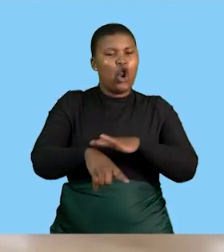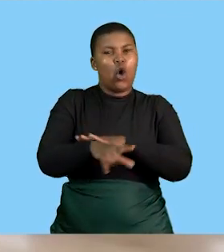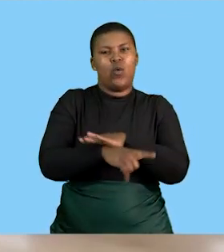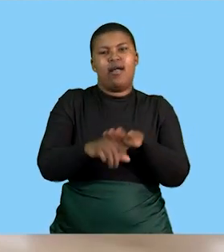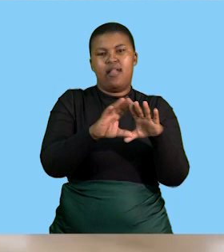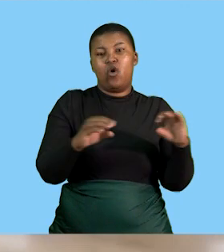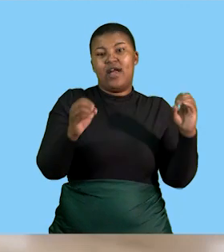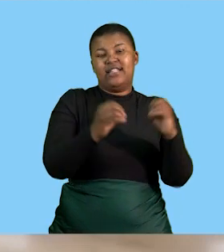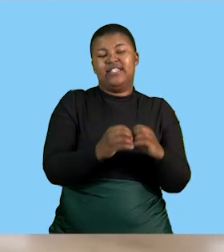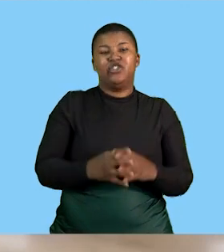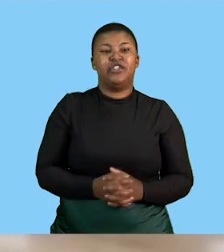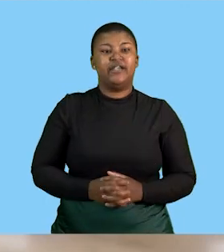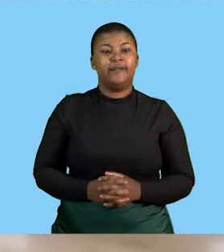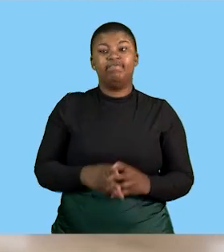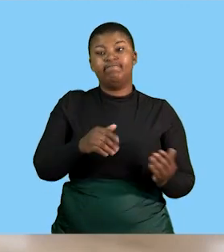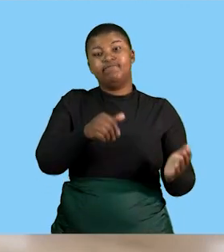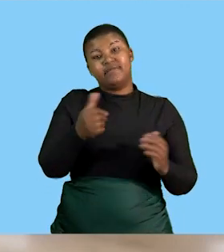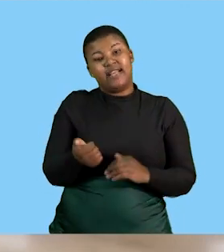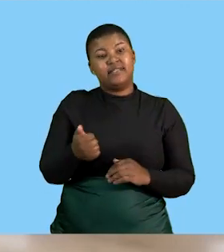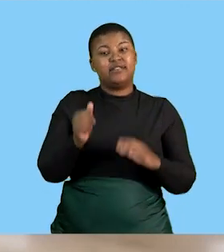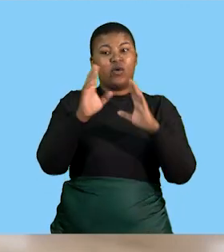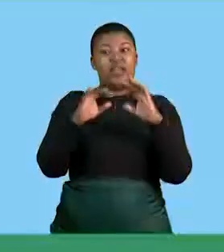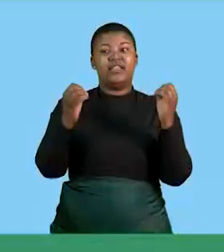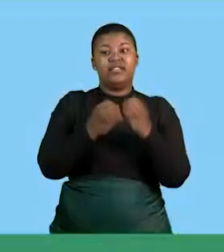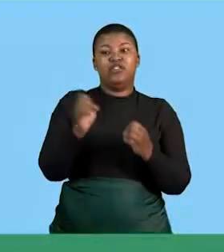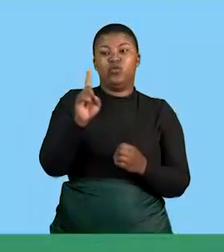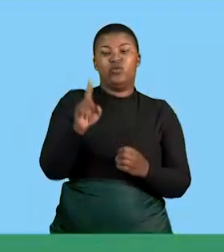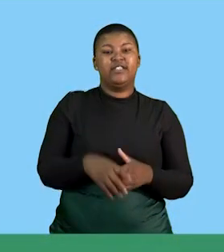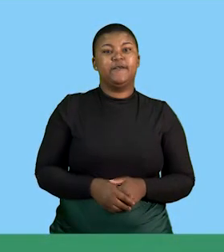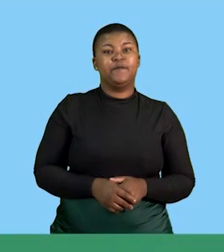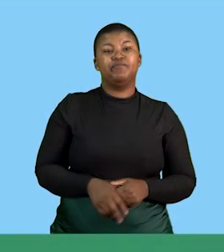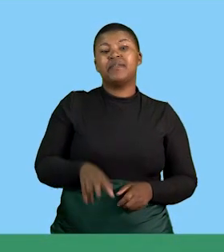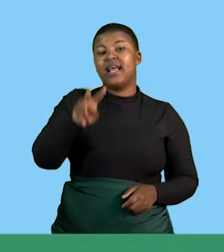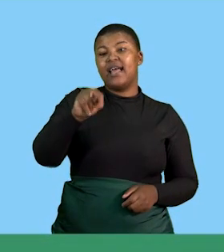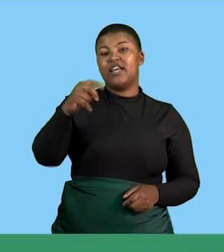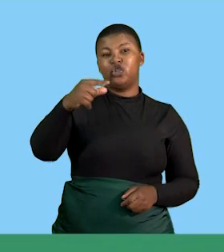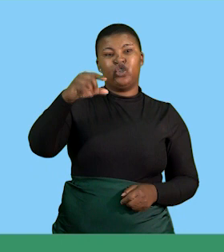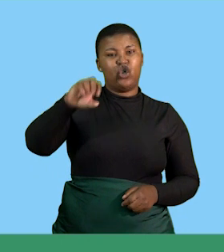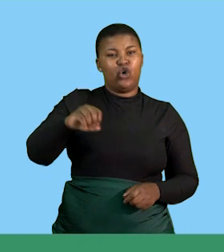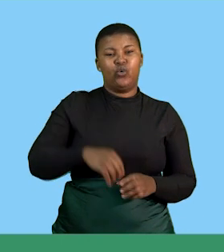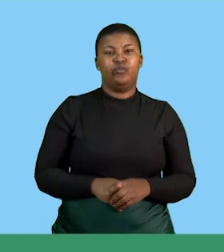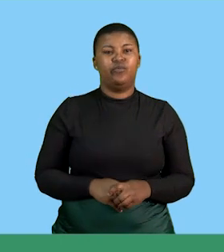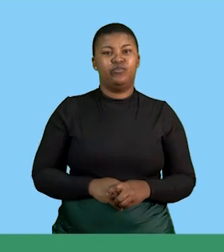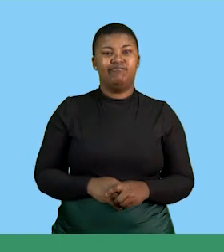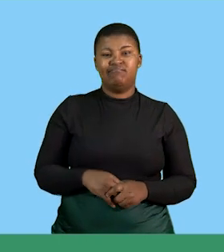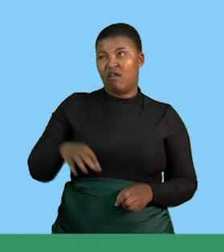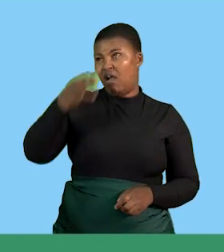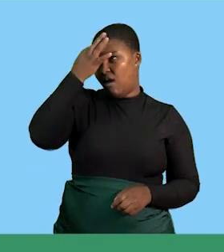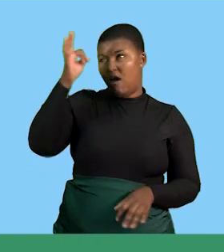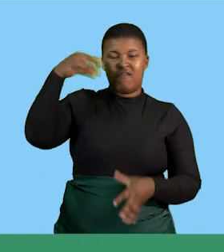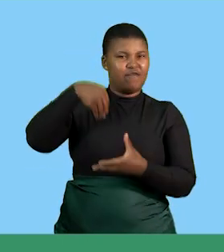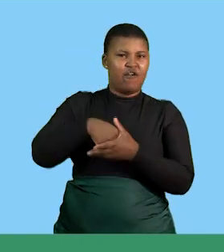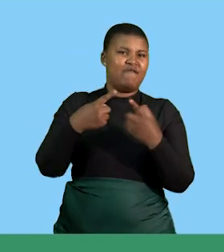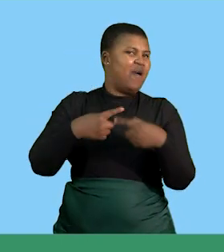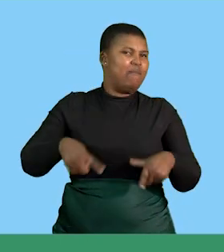the next organization is NGOs, non-governmental organization.